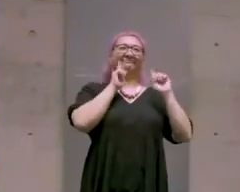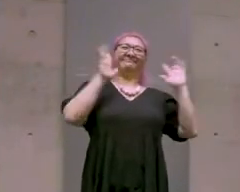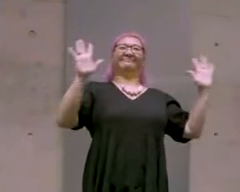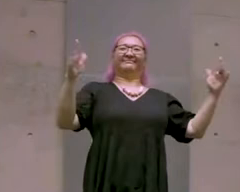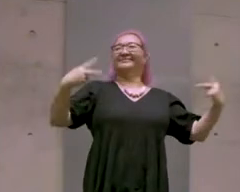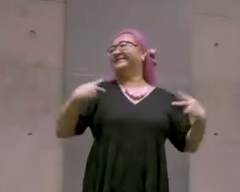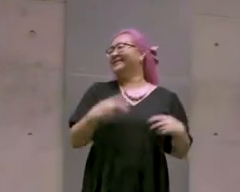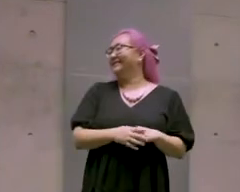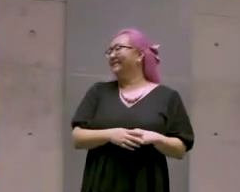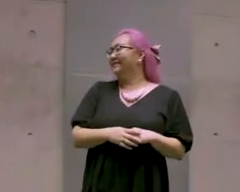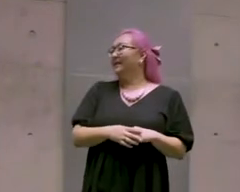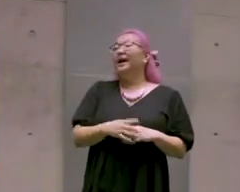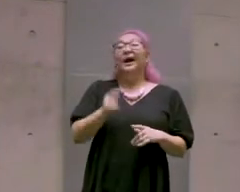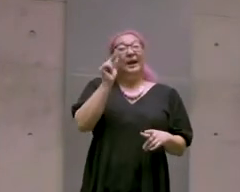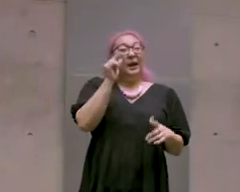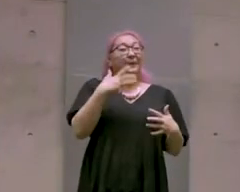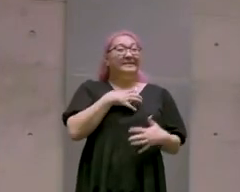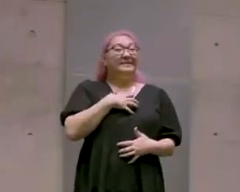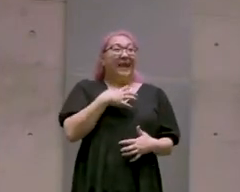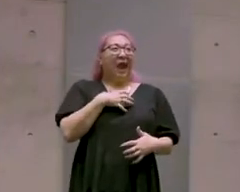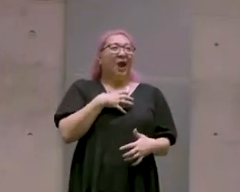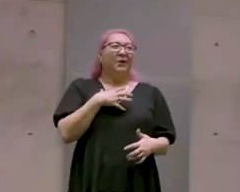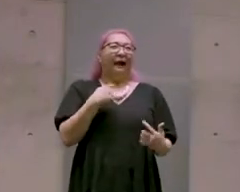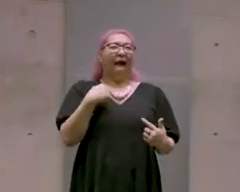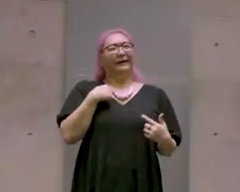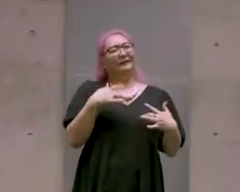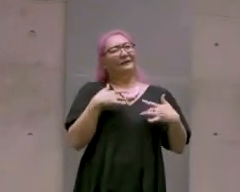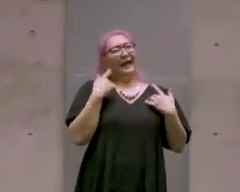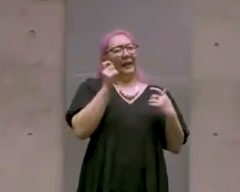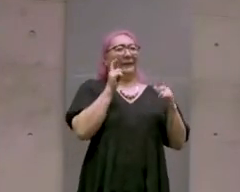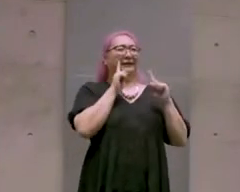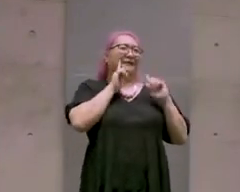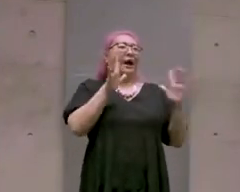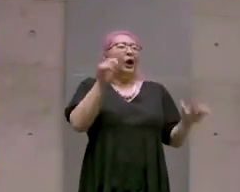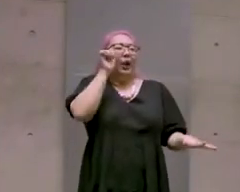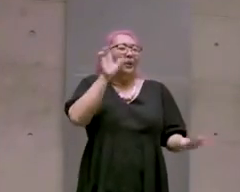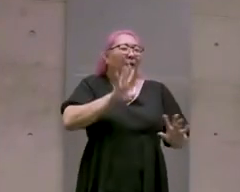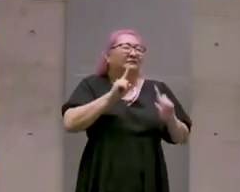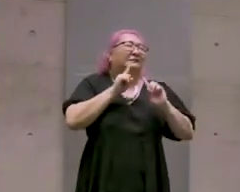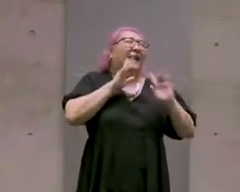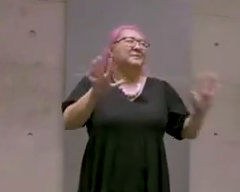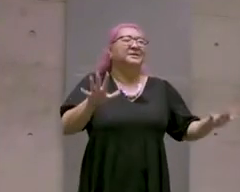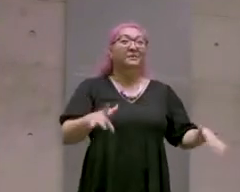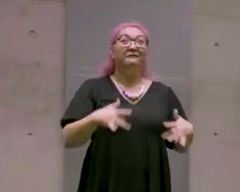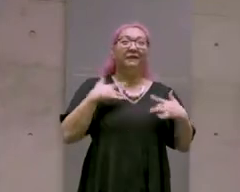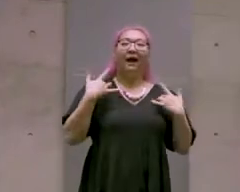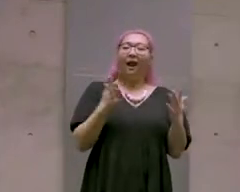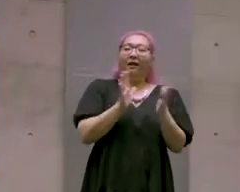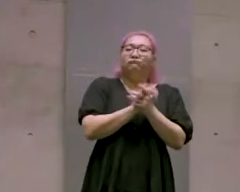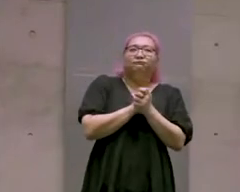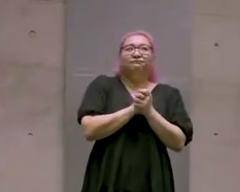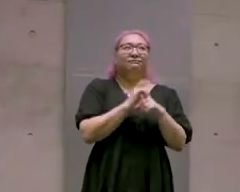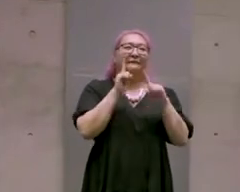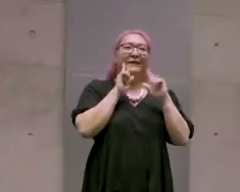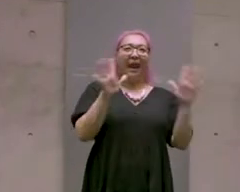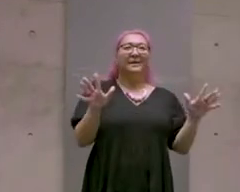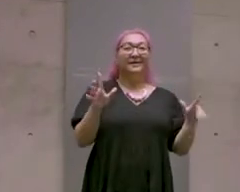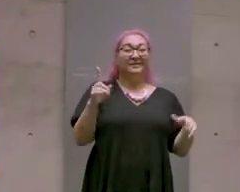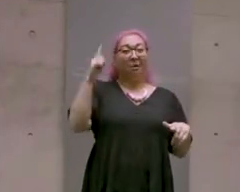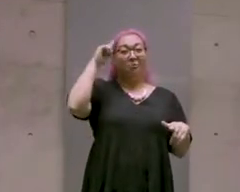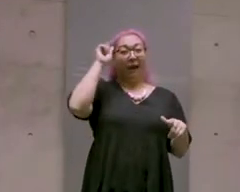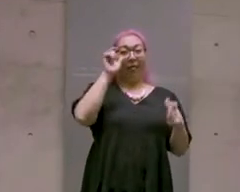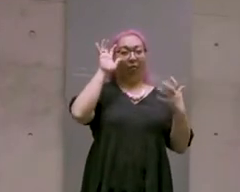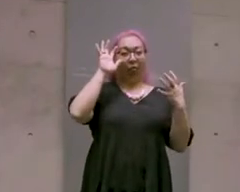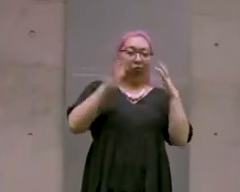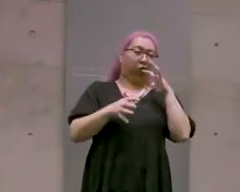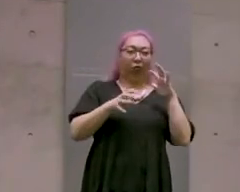did feel like I was the most famous person in the world, which obviously I wasn't, but it felt that way. And it kind of broke my brain a little bit. And again, like it